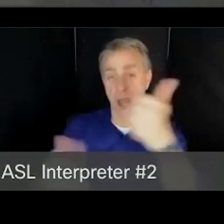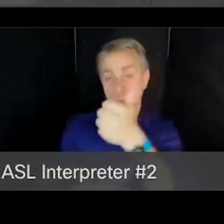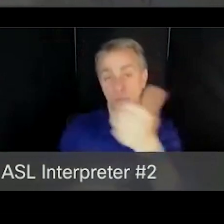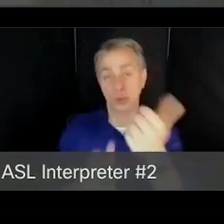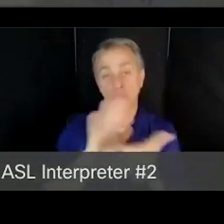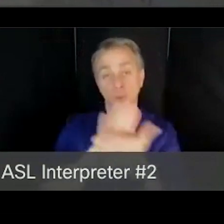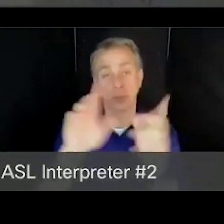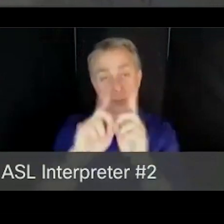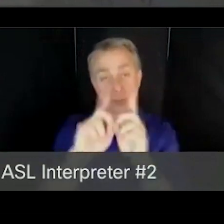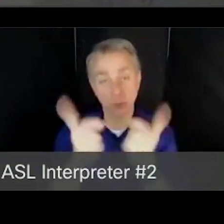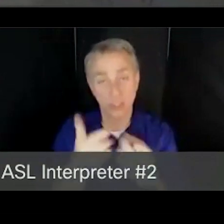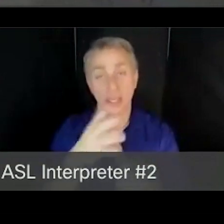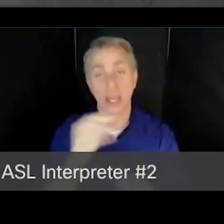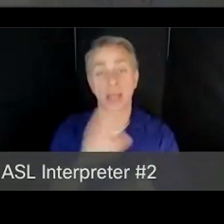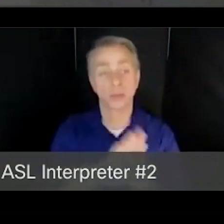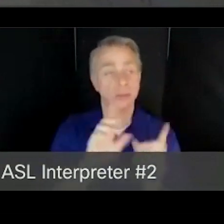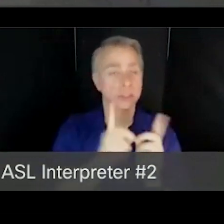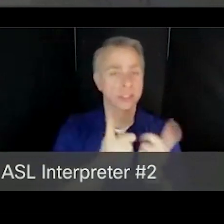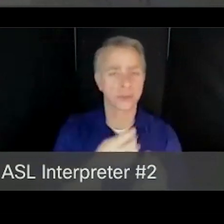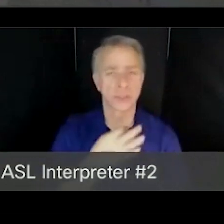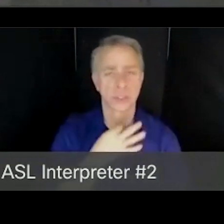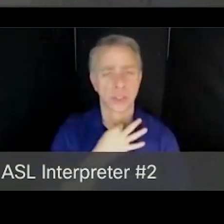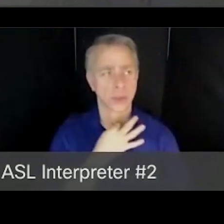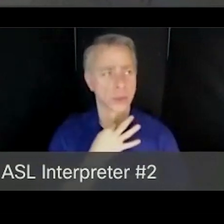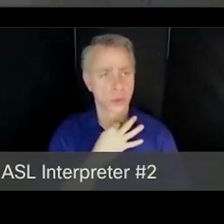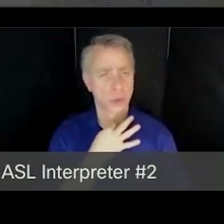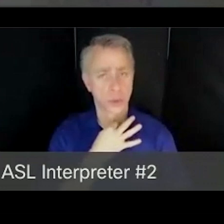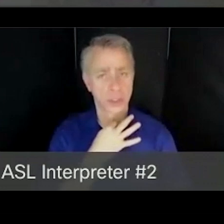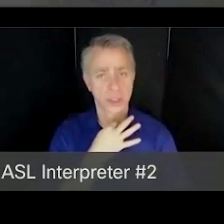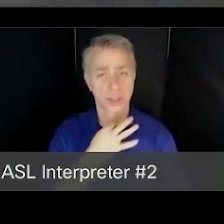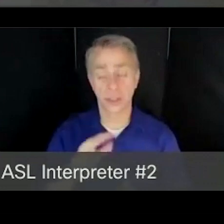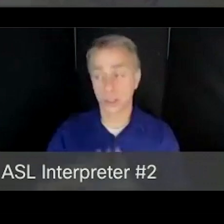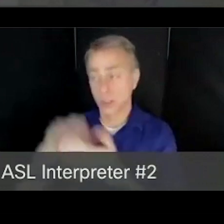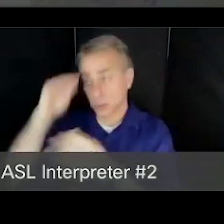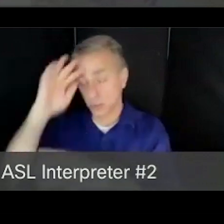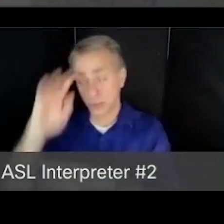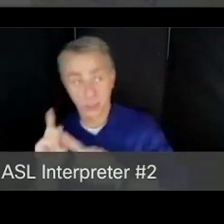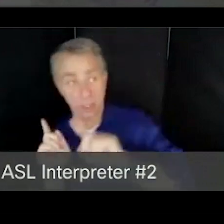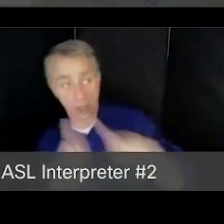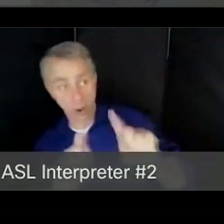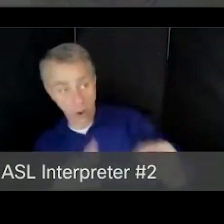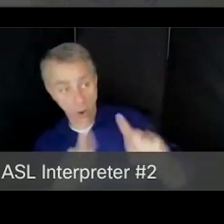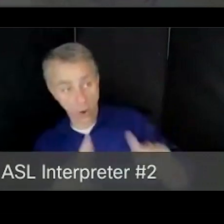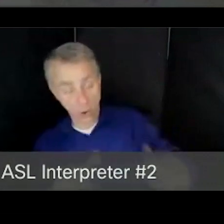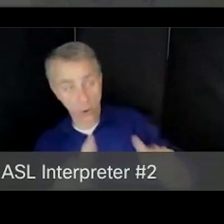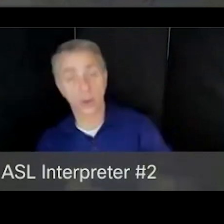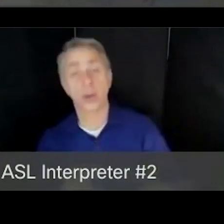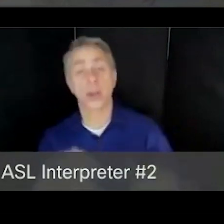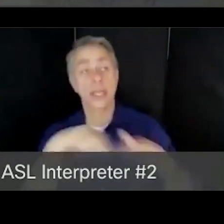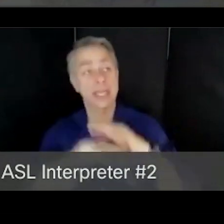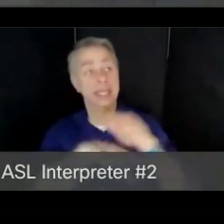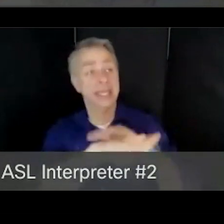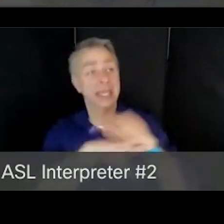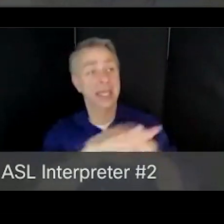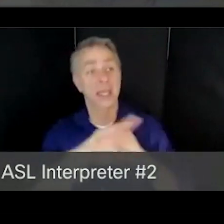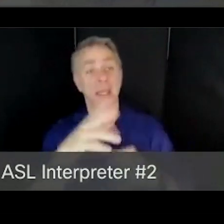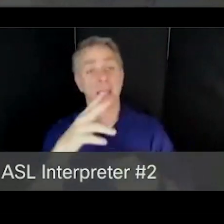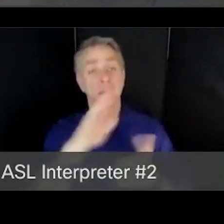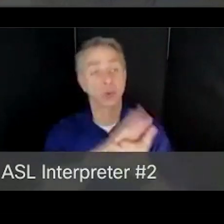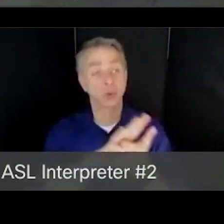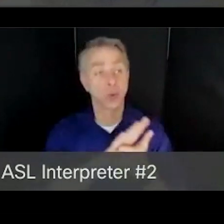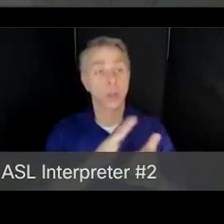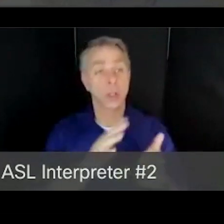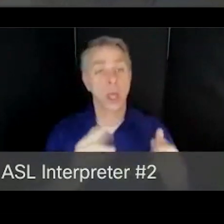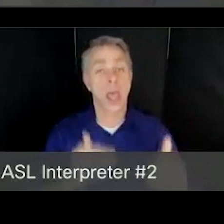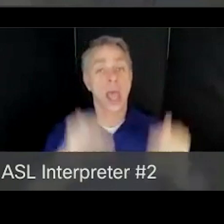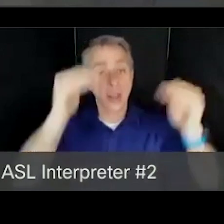know, is student attendance higher? Is participation higher because of these clinics? That makes great sense to do